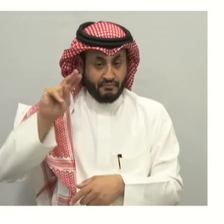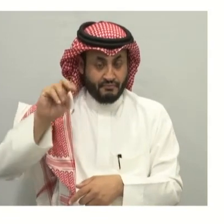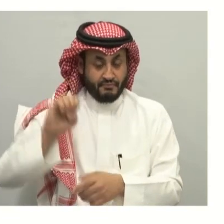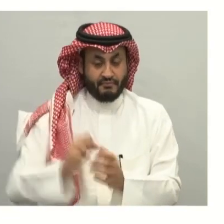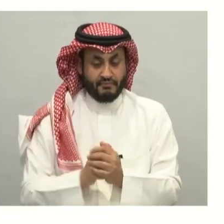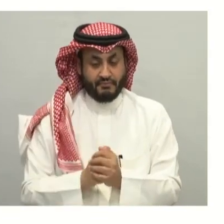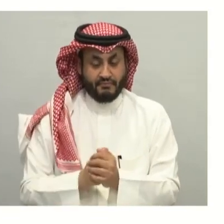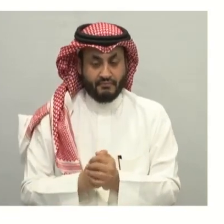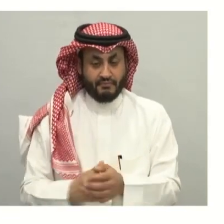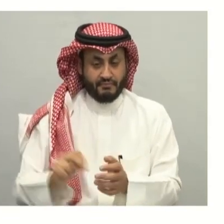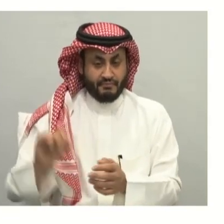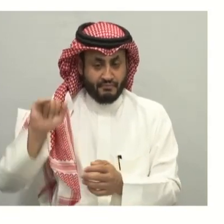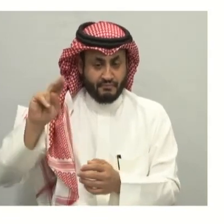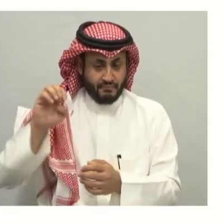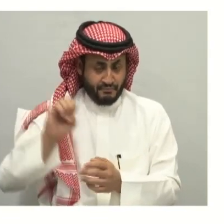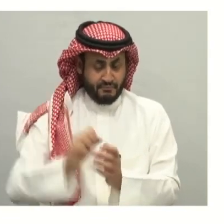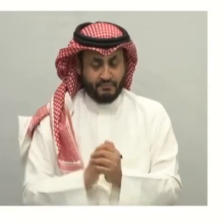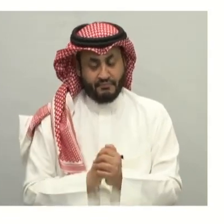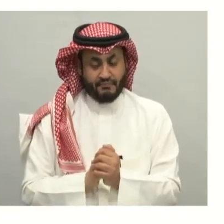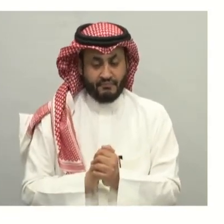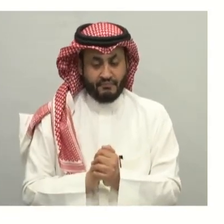I, pine.